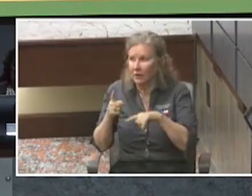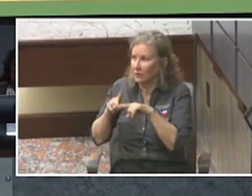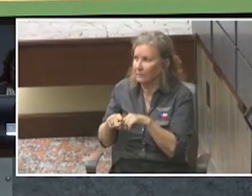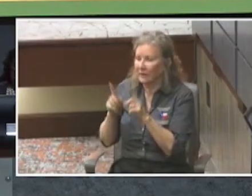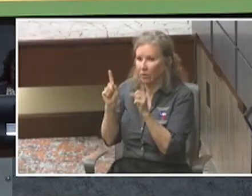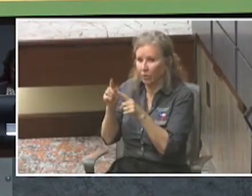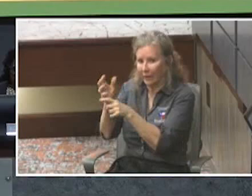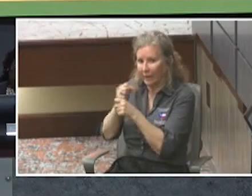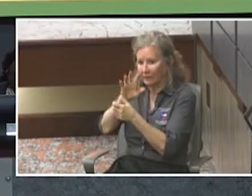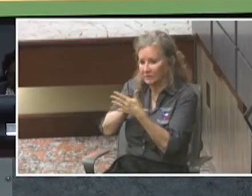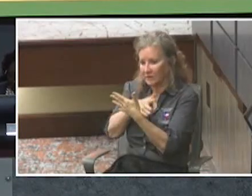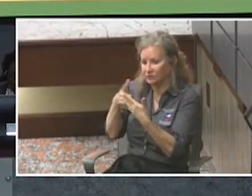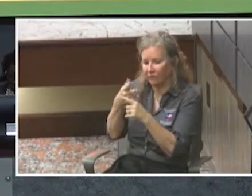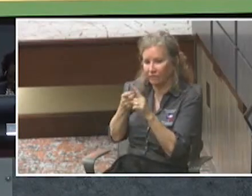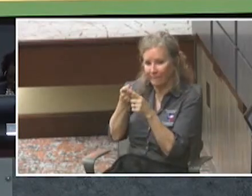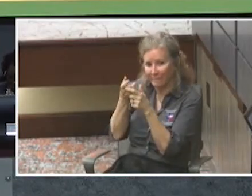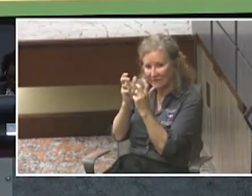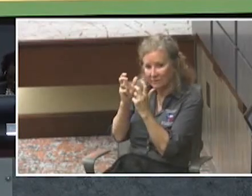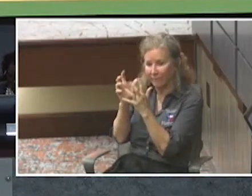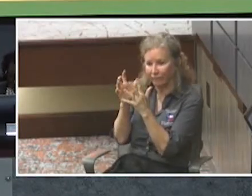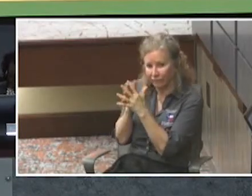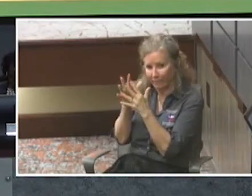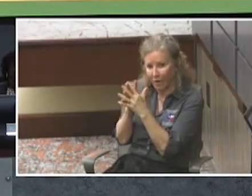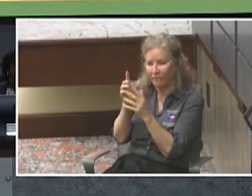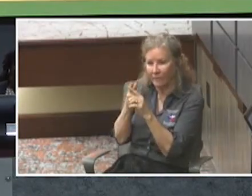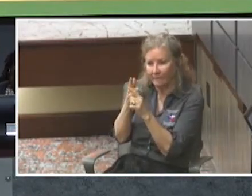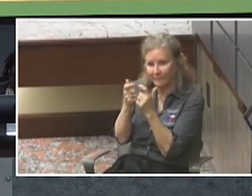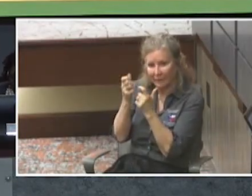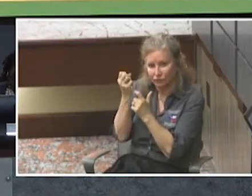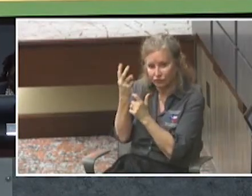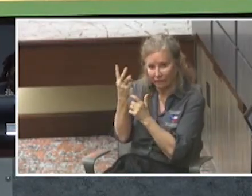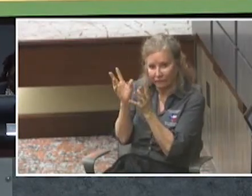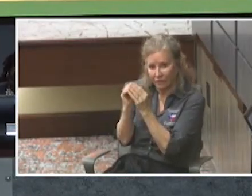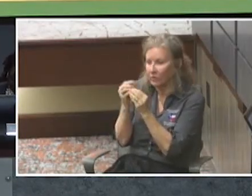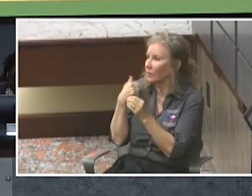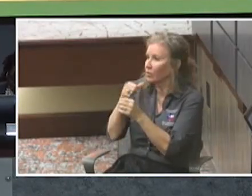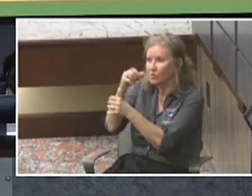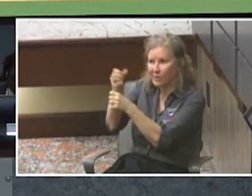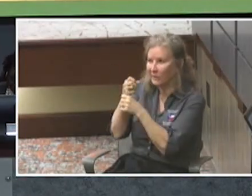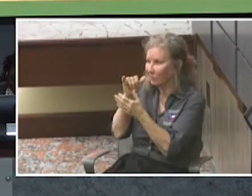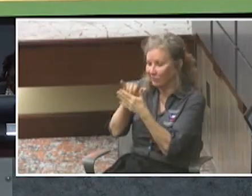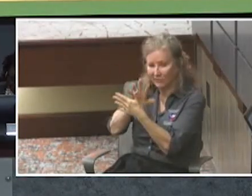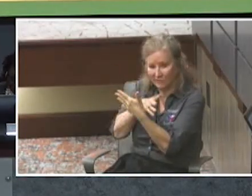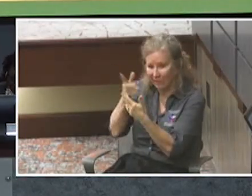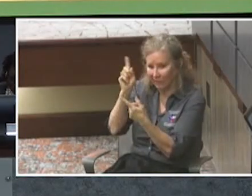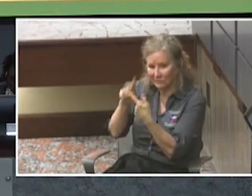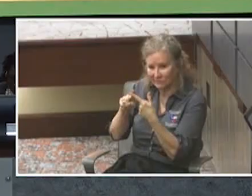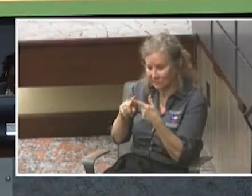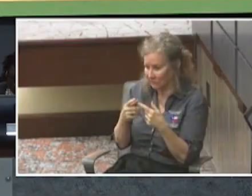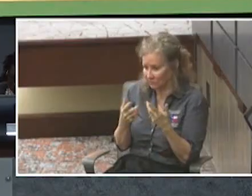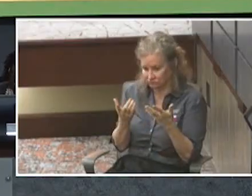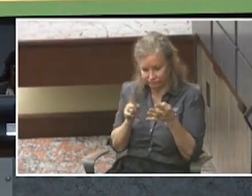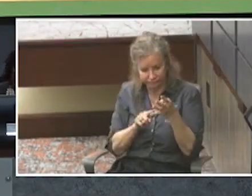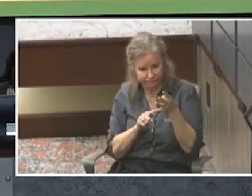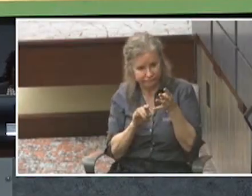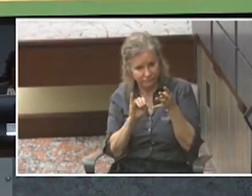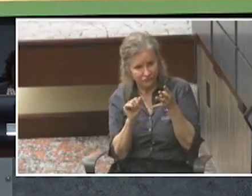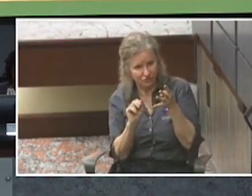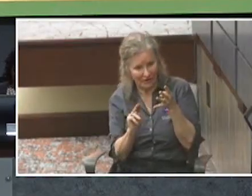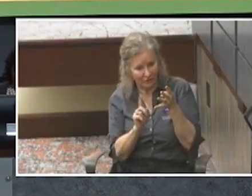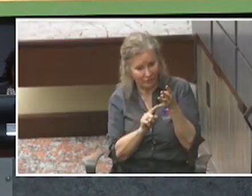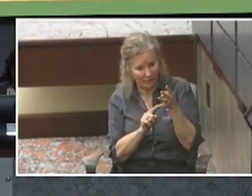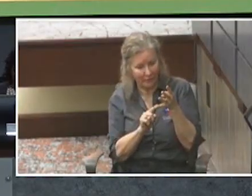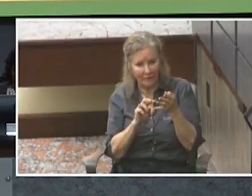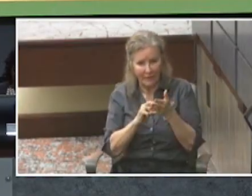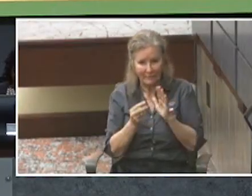12 conference. For example, we did not receive the football conference schedule until the end of January, which makes it very difficult